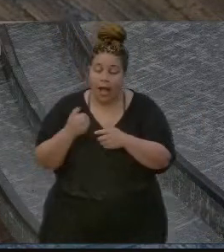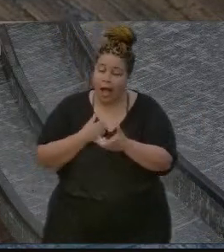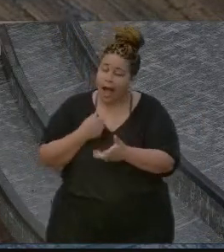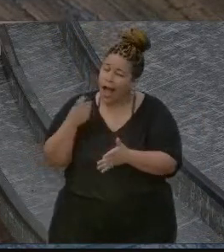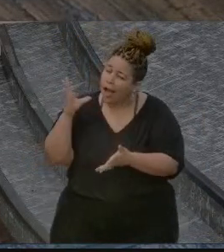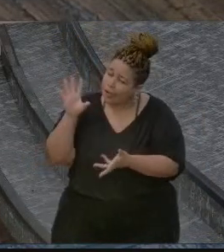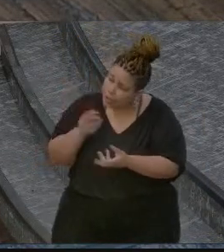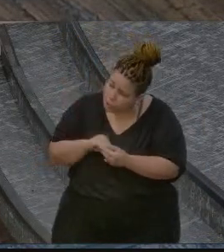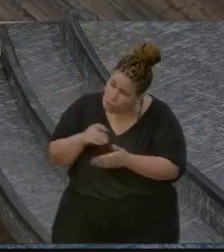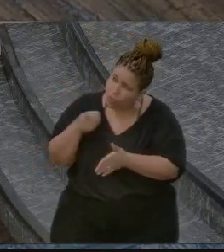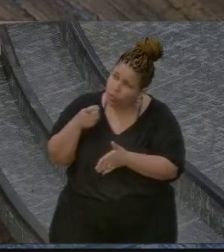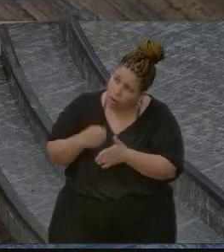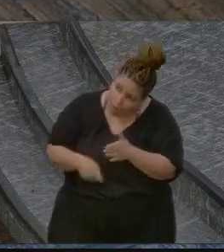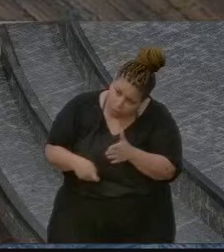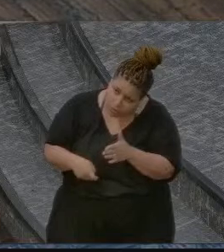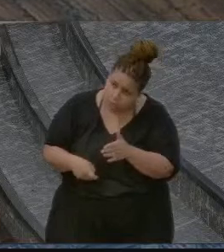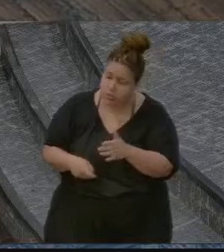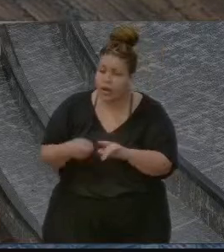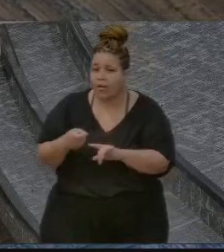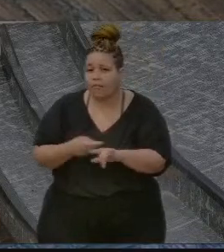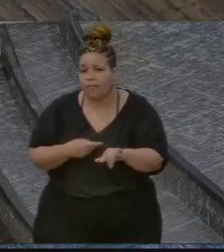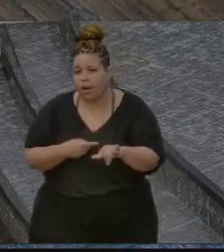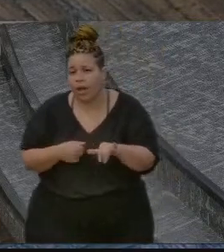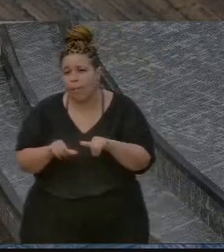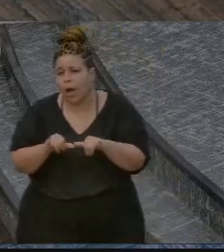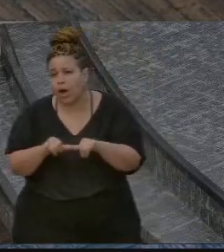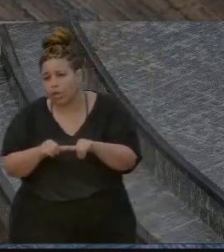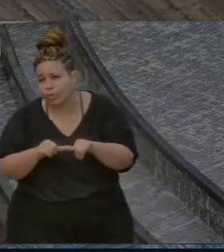for the architect is